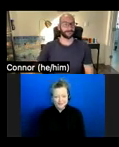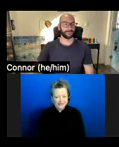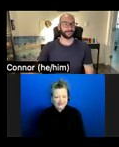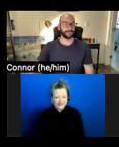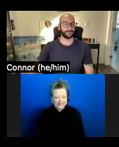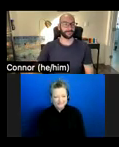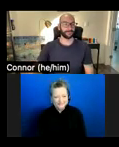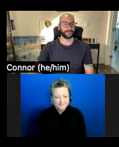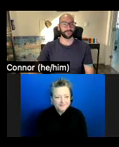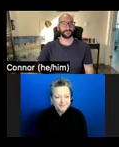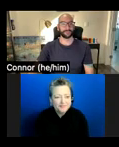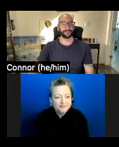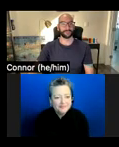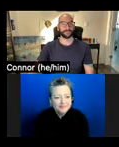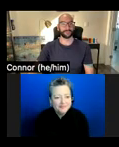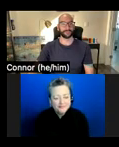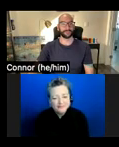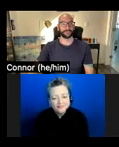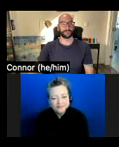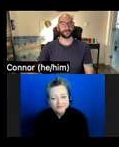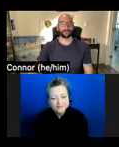So that's that.